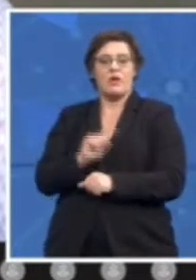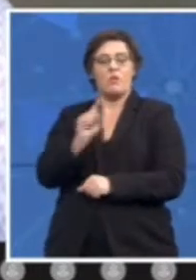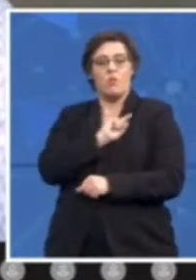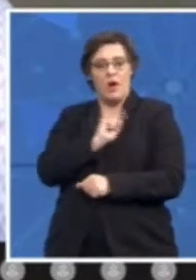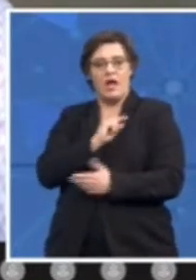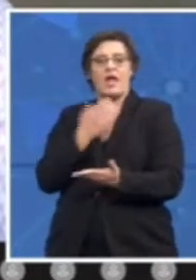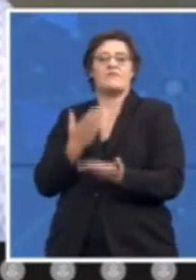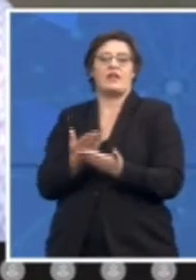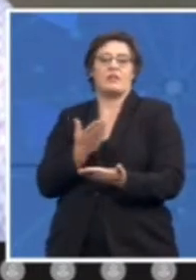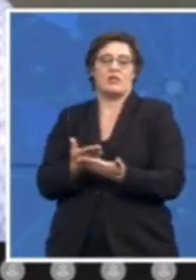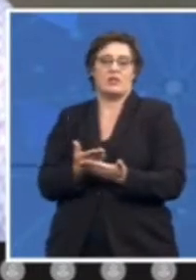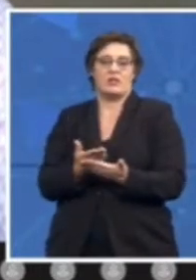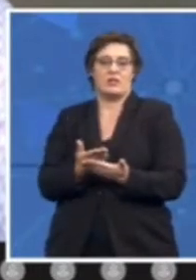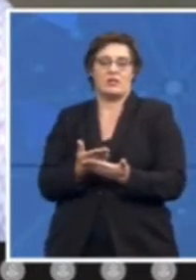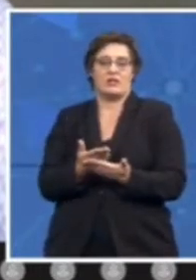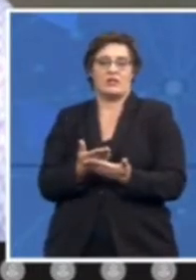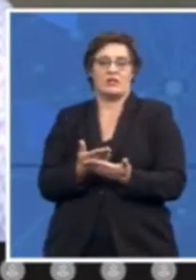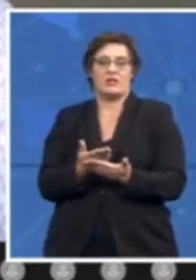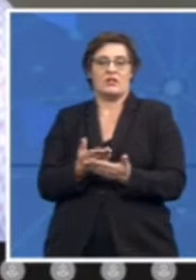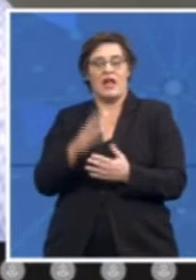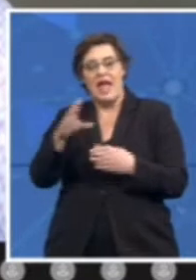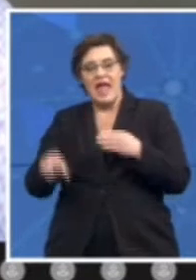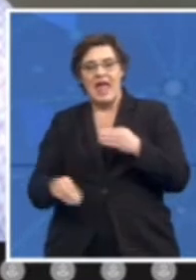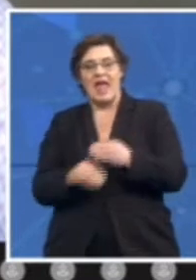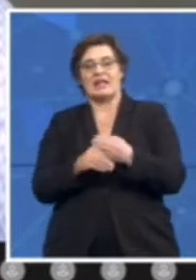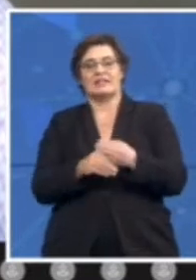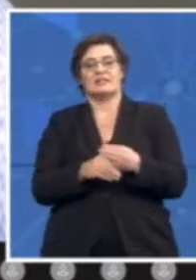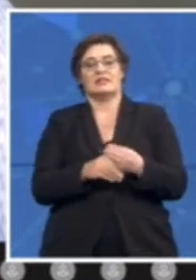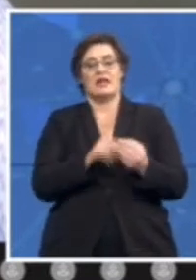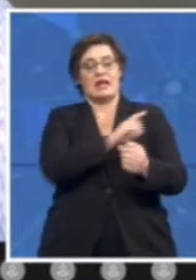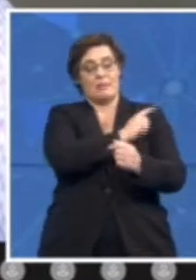additional capacity during winter when demand is higher.